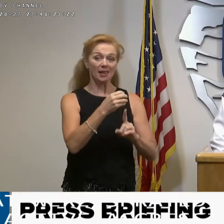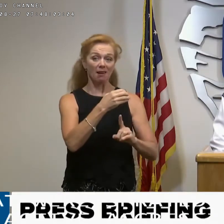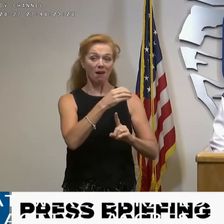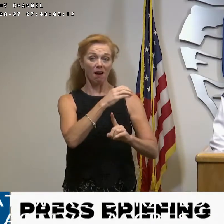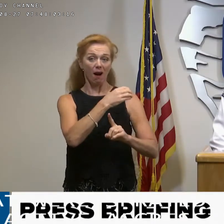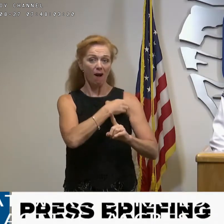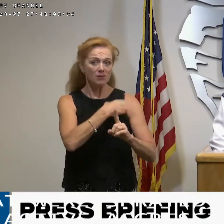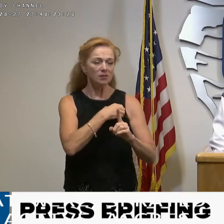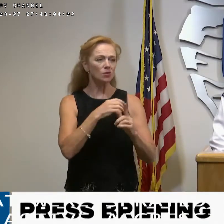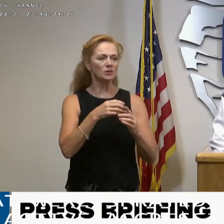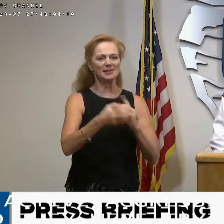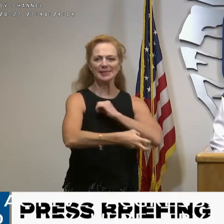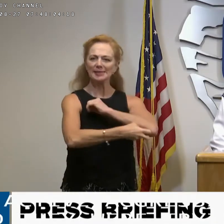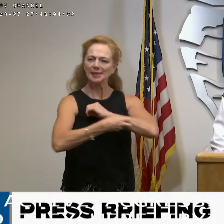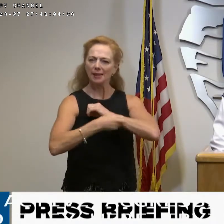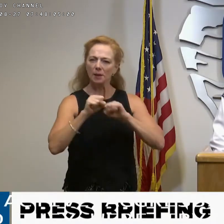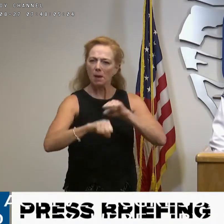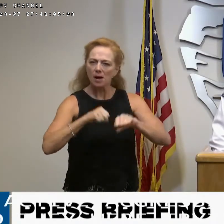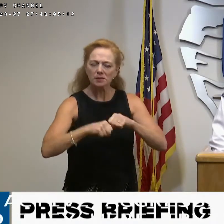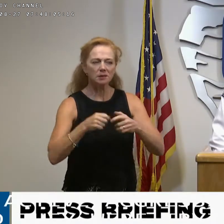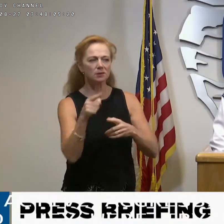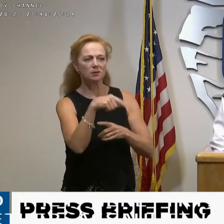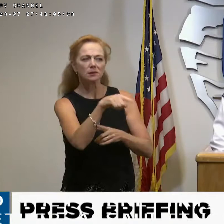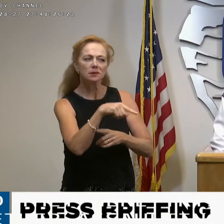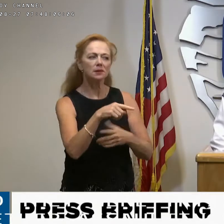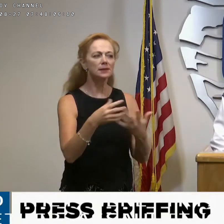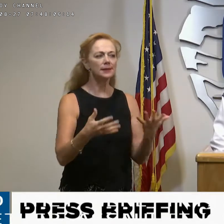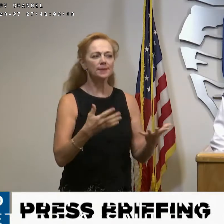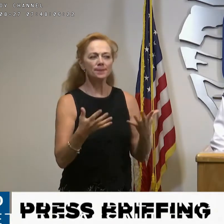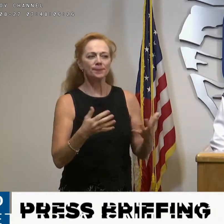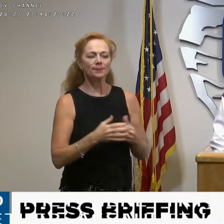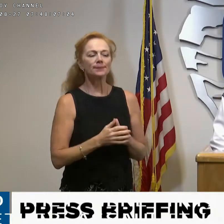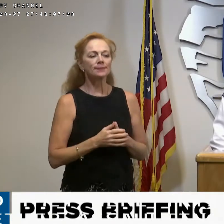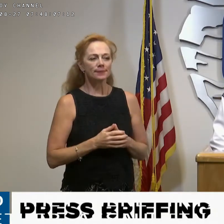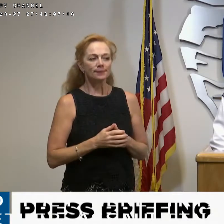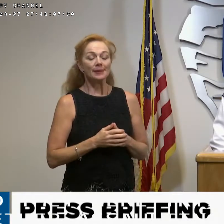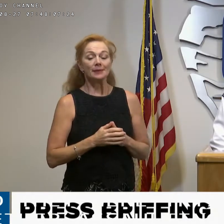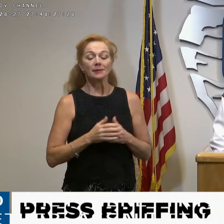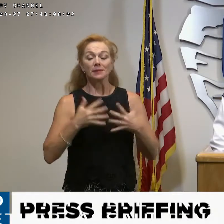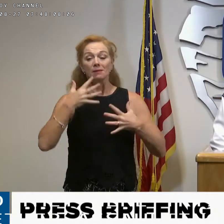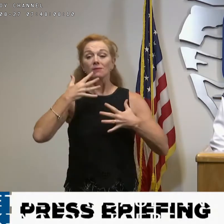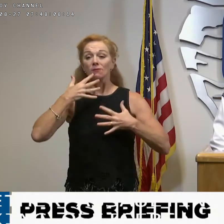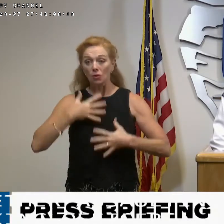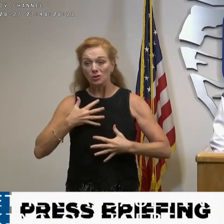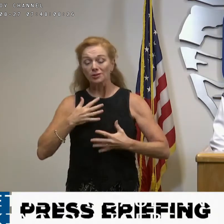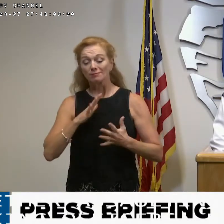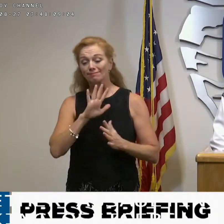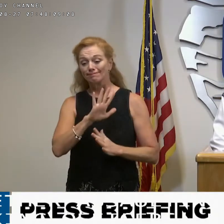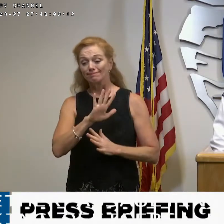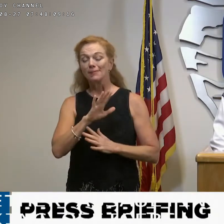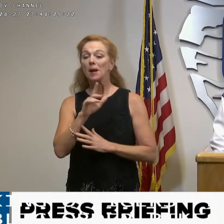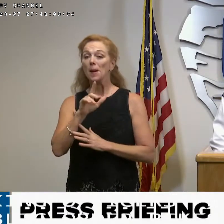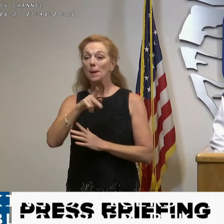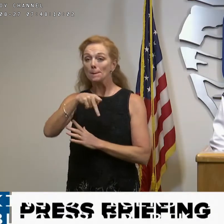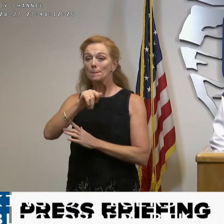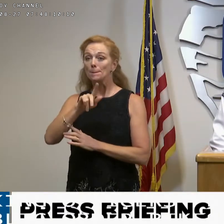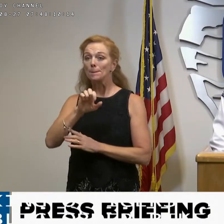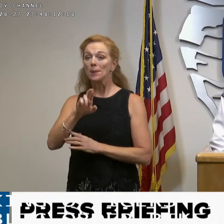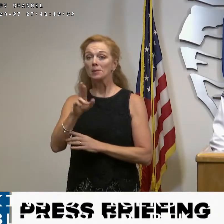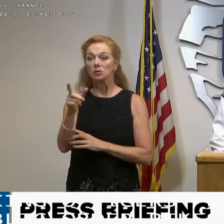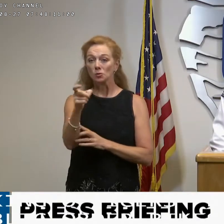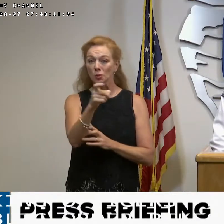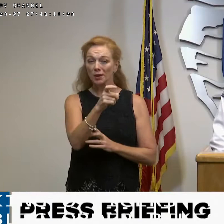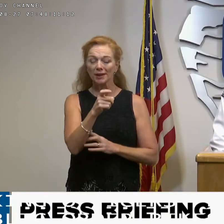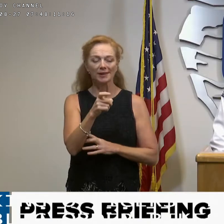officers or taking officers' bicycles, the public order bikes. Now, the unfortunate part of that is pepper spray